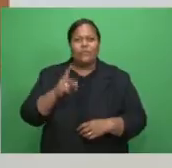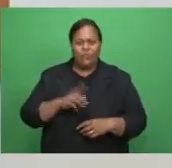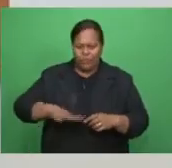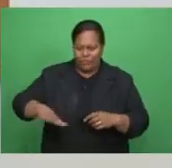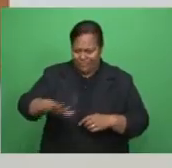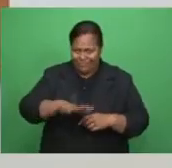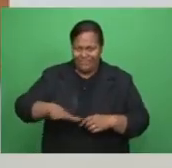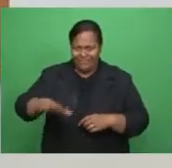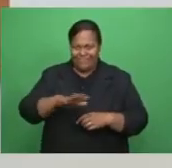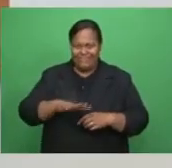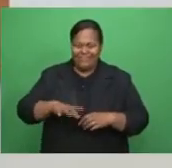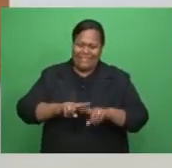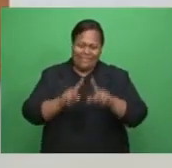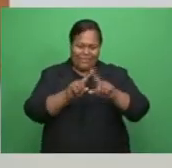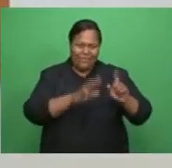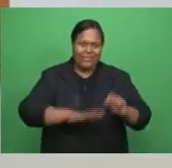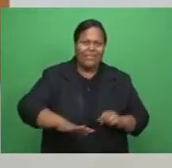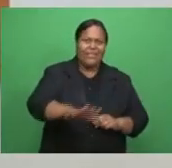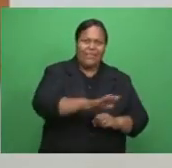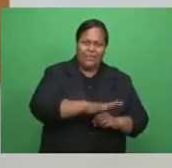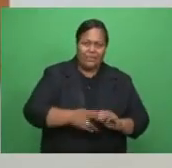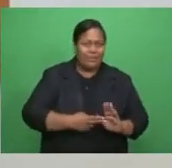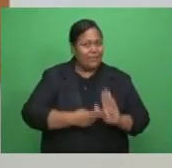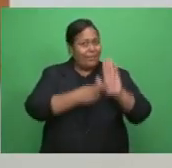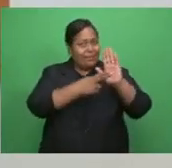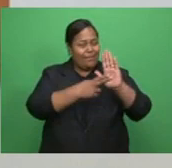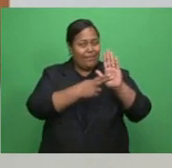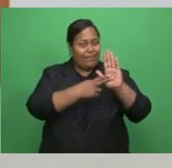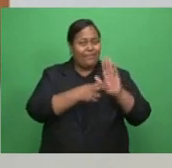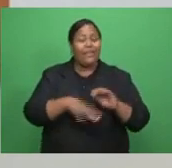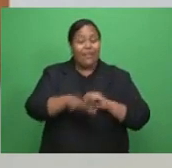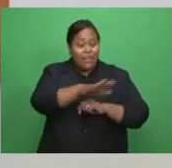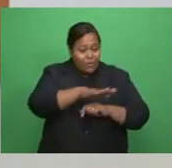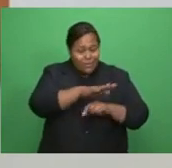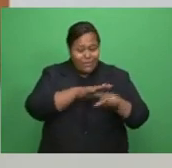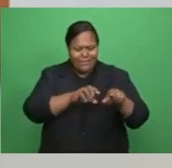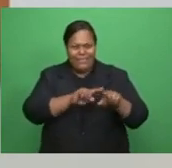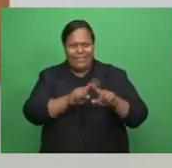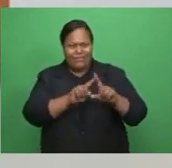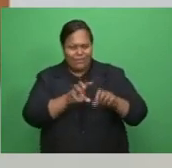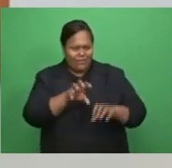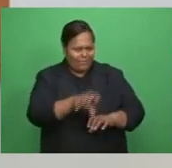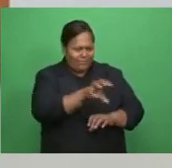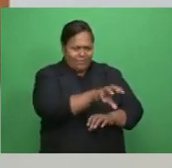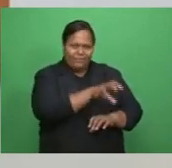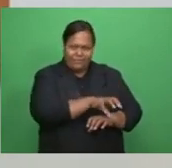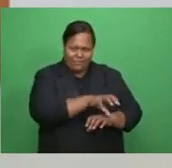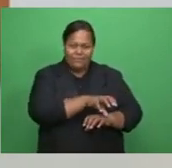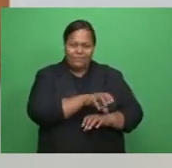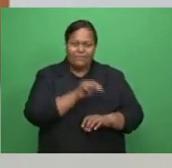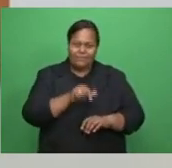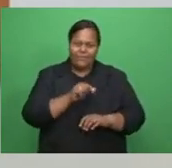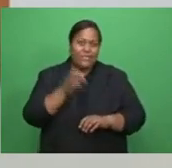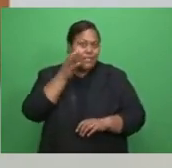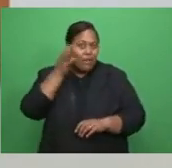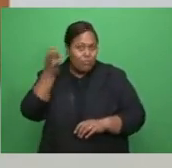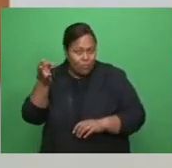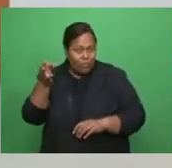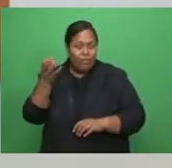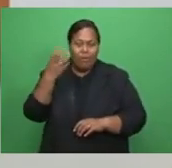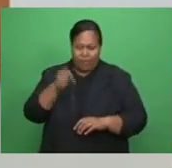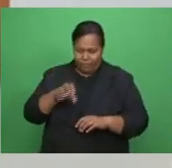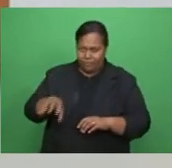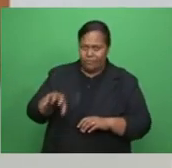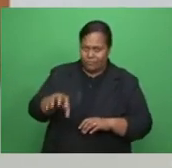Avenue in Nandi, Sunset Point in Korotongo in Singatoka. So we can convert